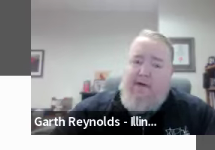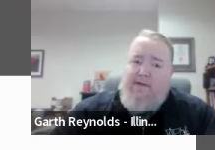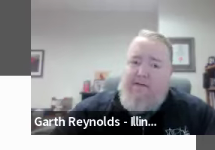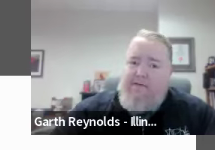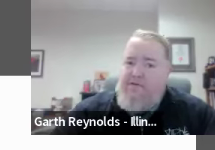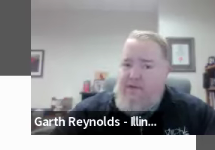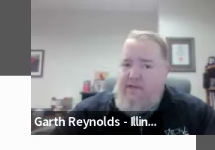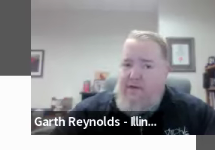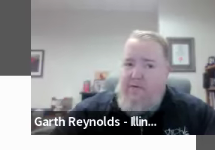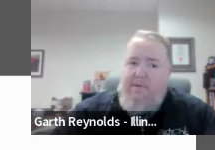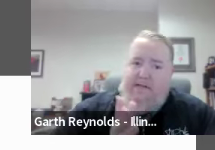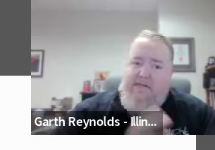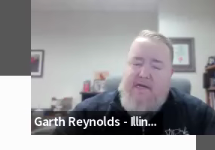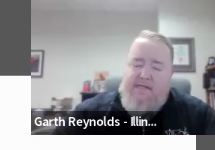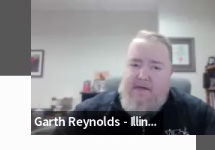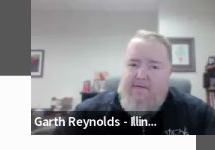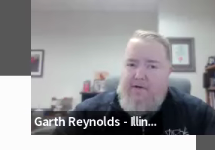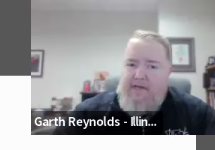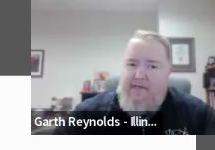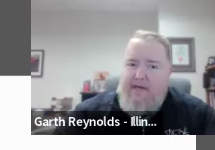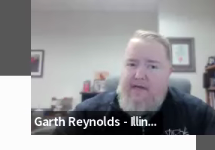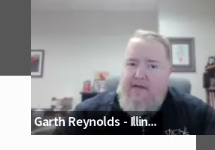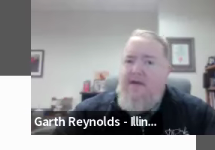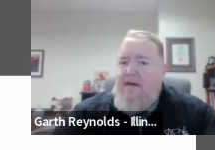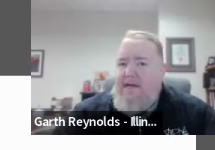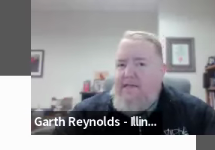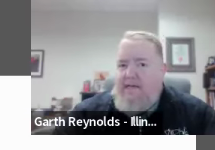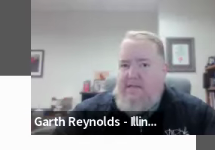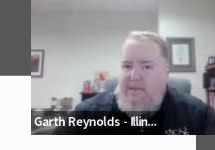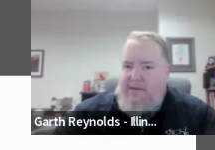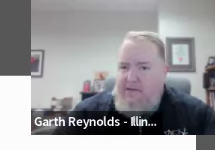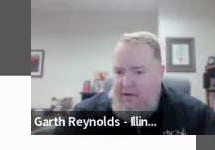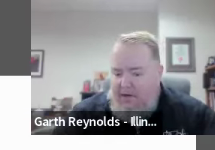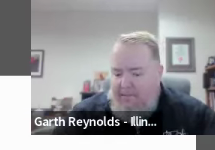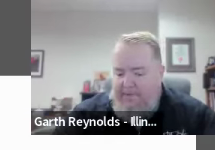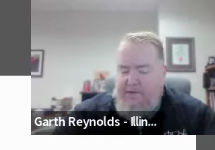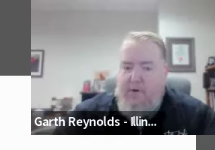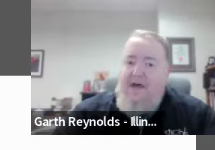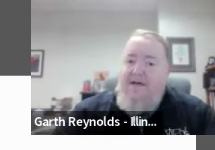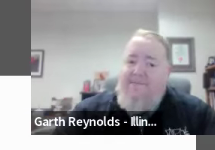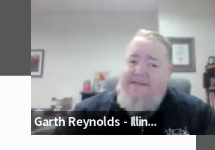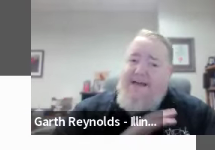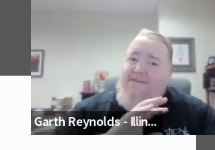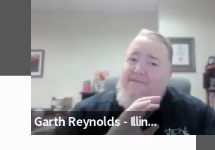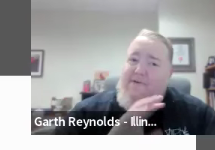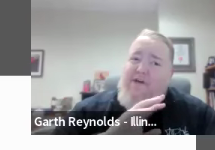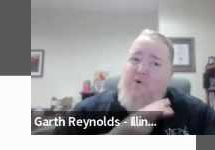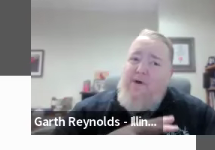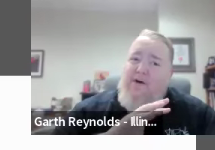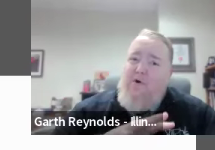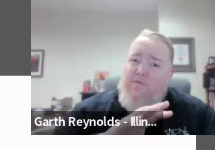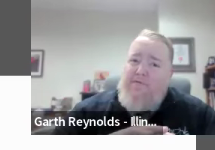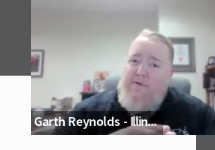to override the governor's veto. But in this case, the governor likes the idea and signs the bill into law. So that's kind of a